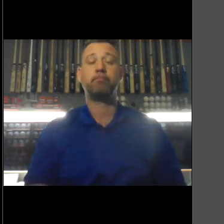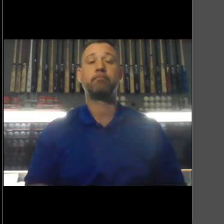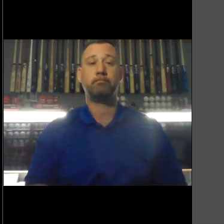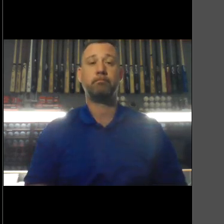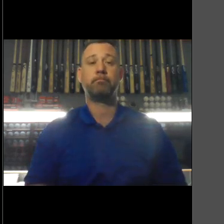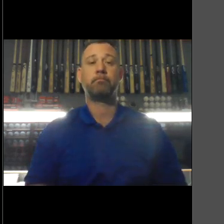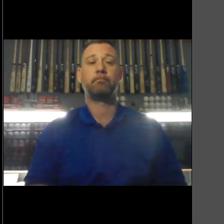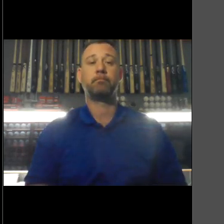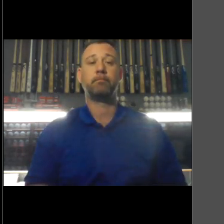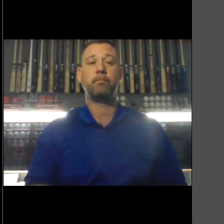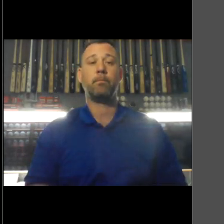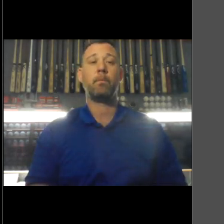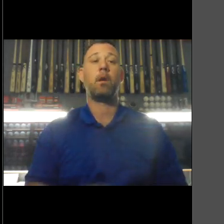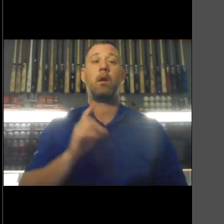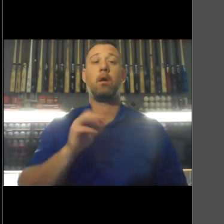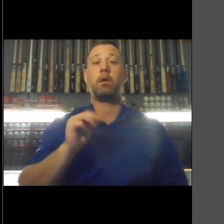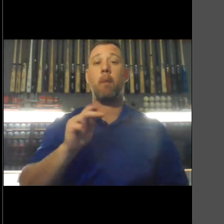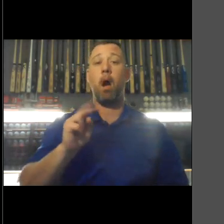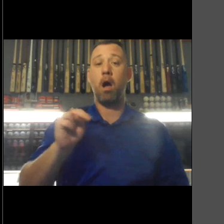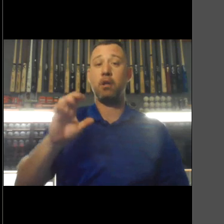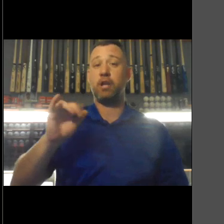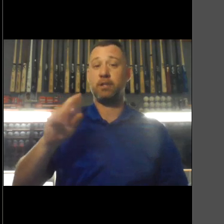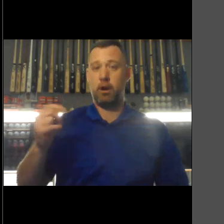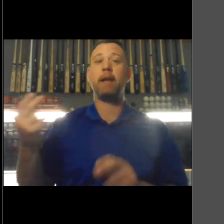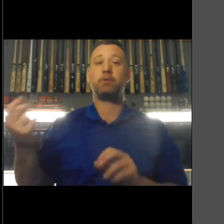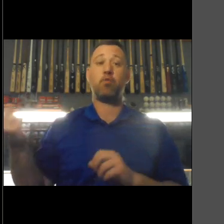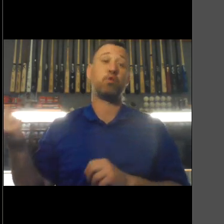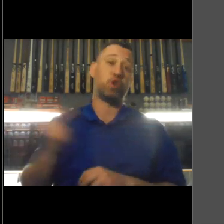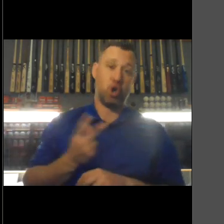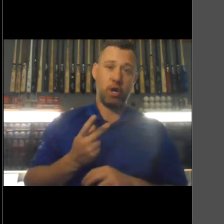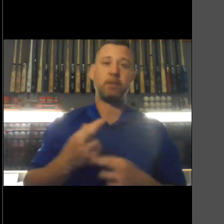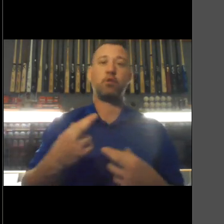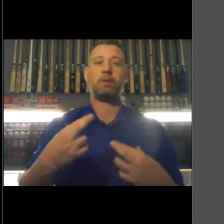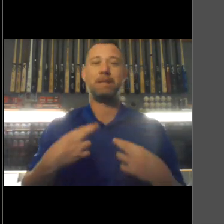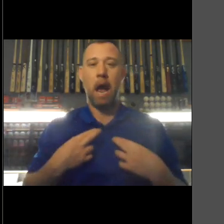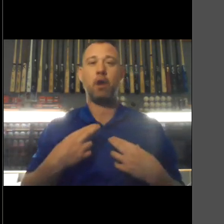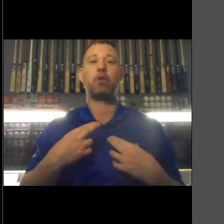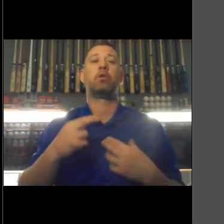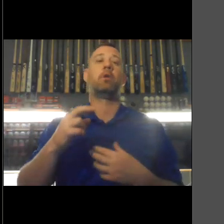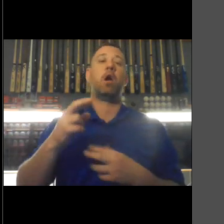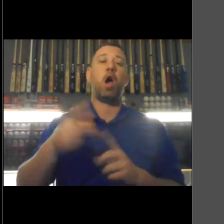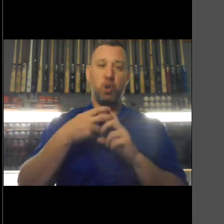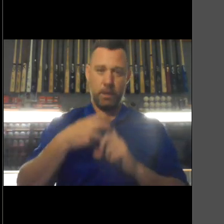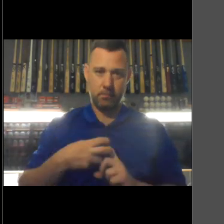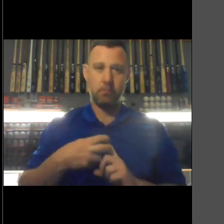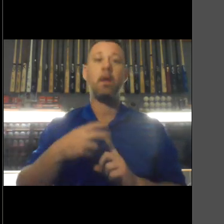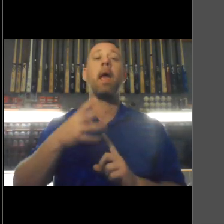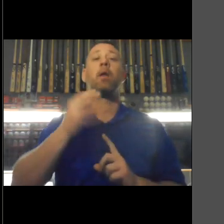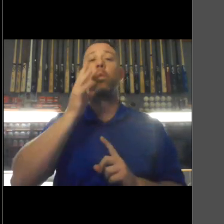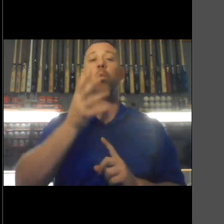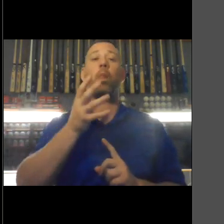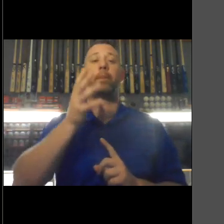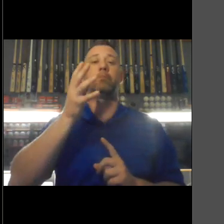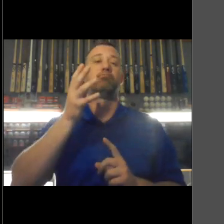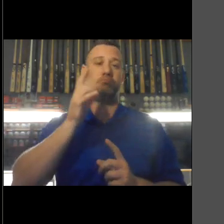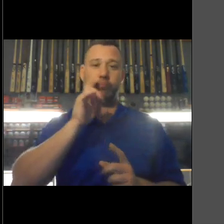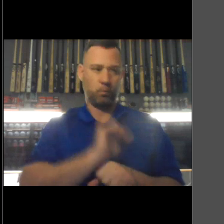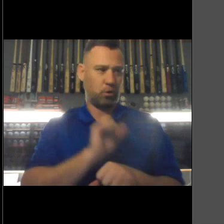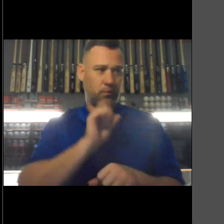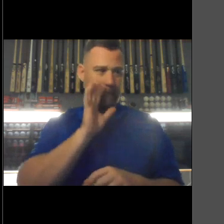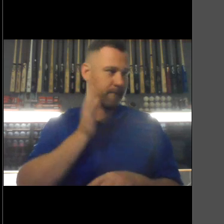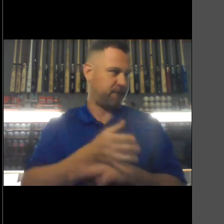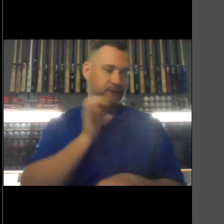Don Chesser has returned to the commission as a retired annuitant and will be supporting the programming team. Don has worked in transportation for over 15